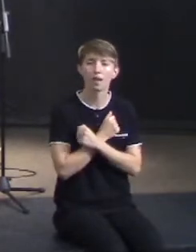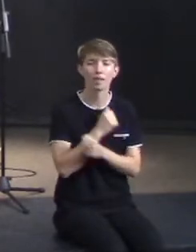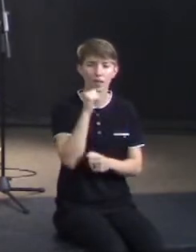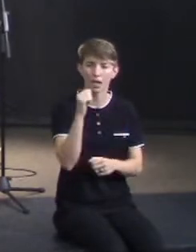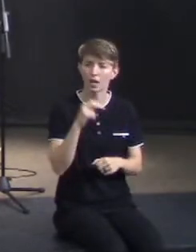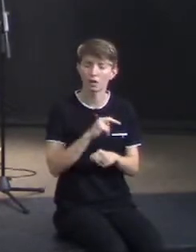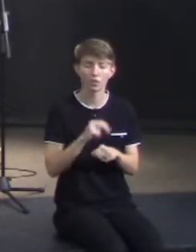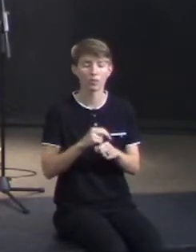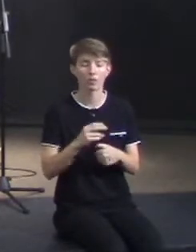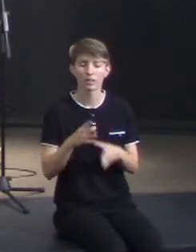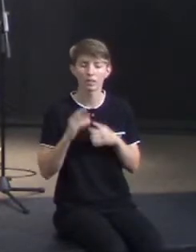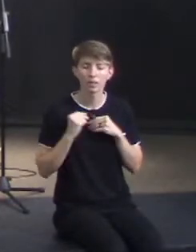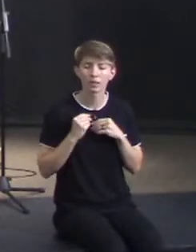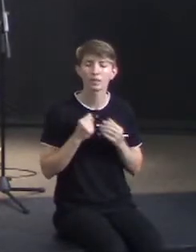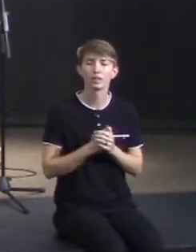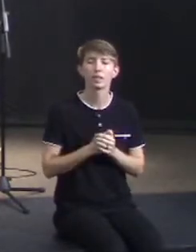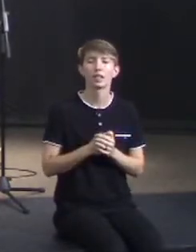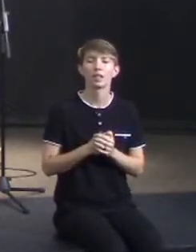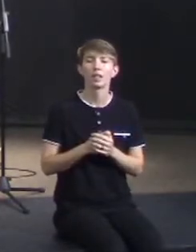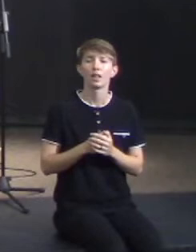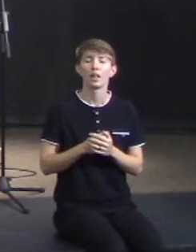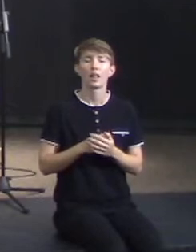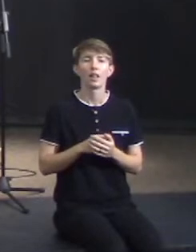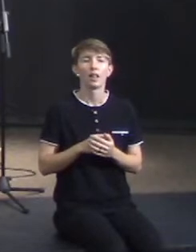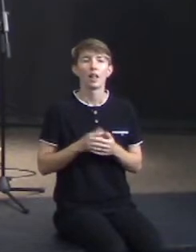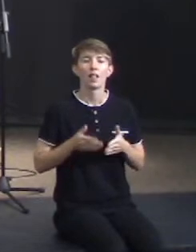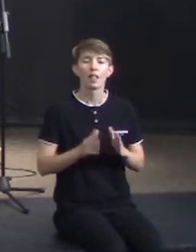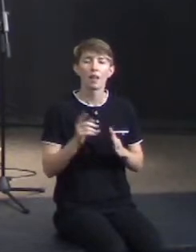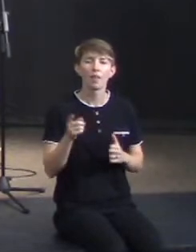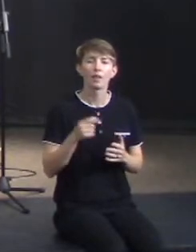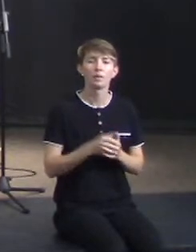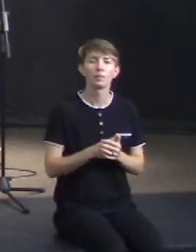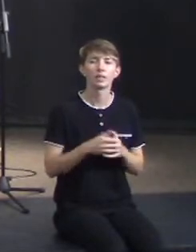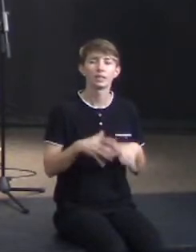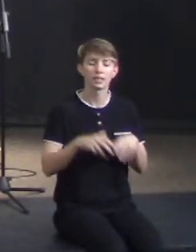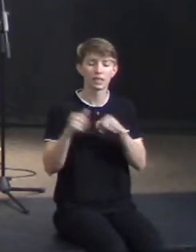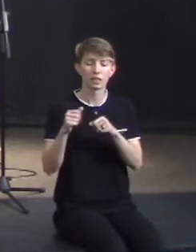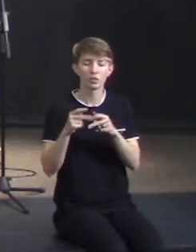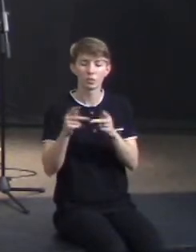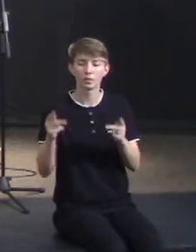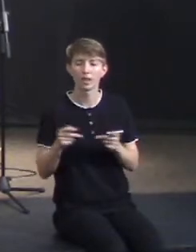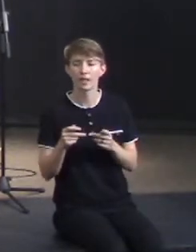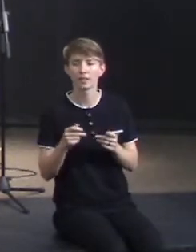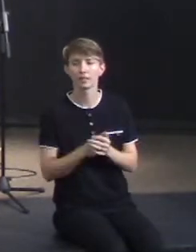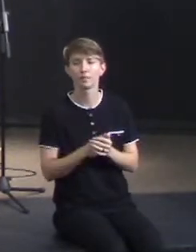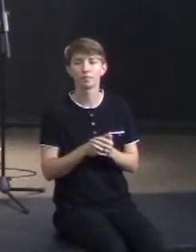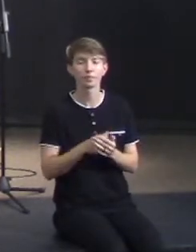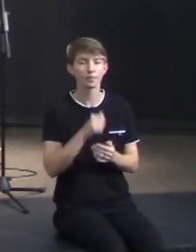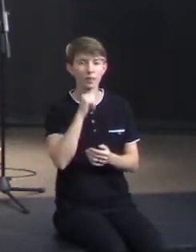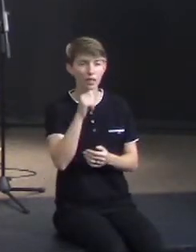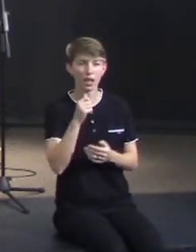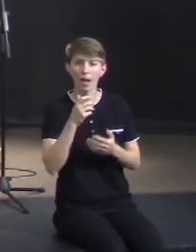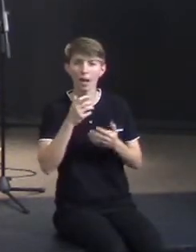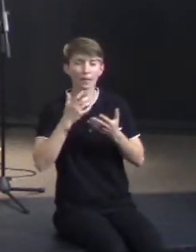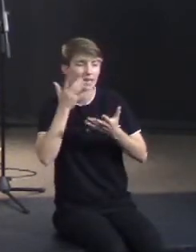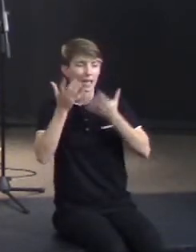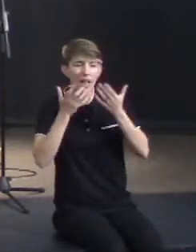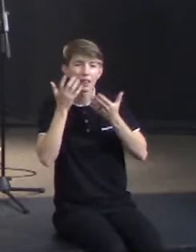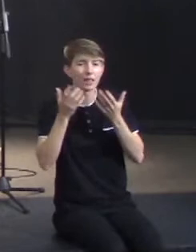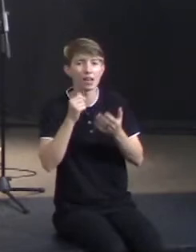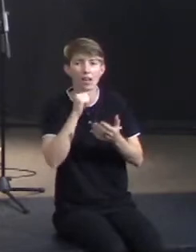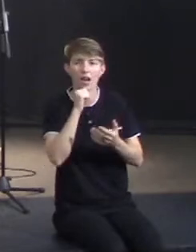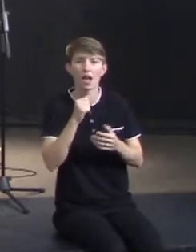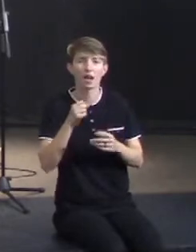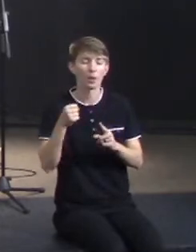them to kind of be taken to a place where they're kind of taken a little bit off guard, not because of yelling or not because of abuse,